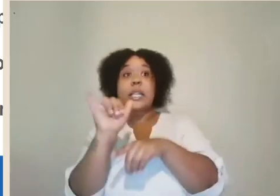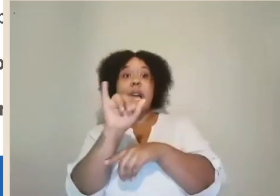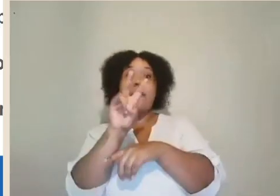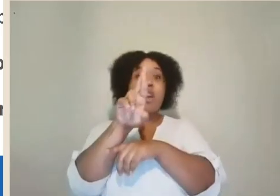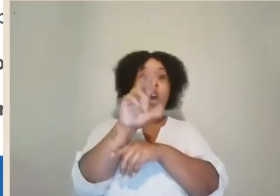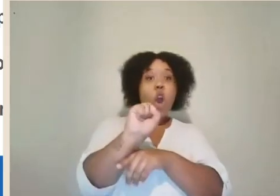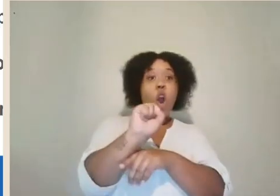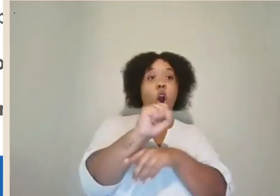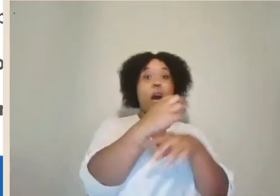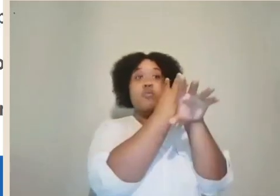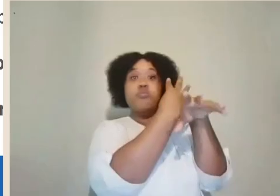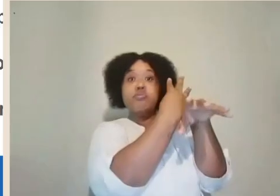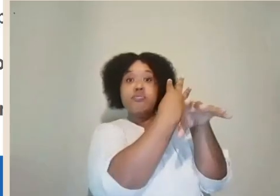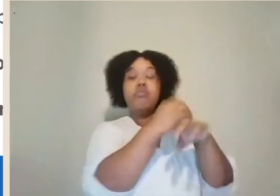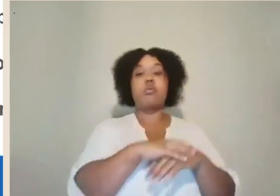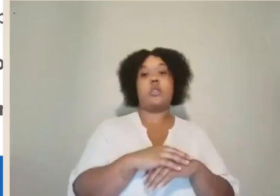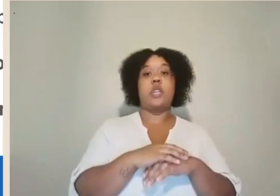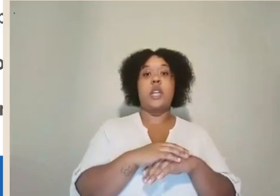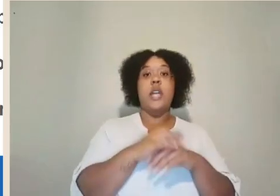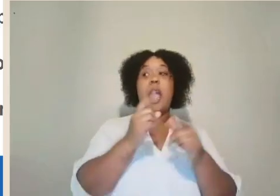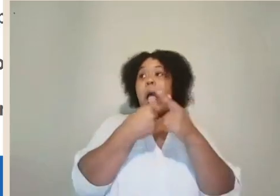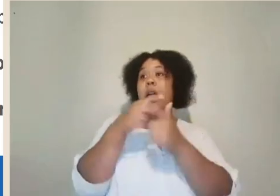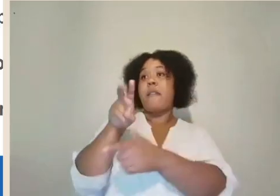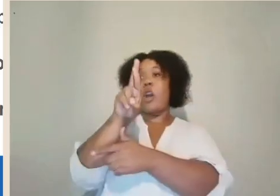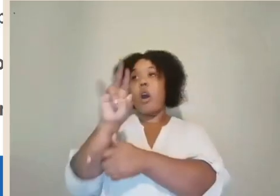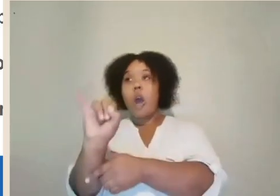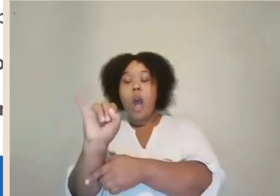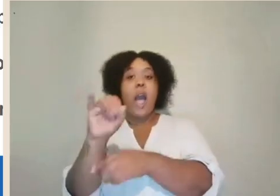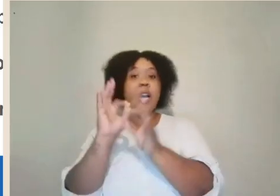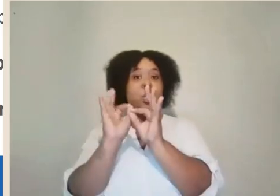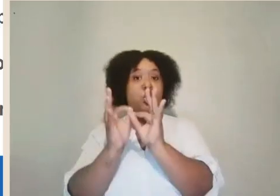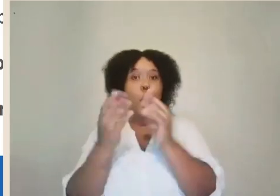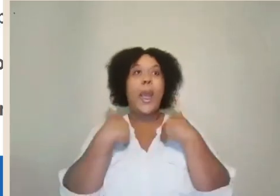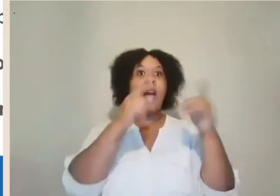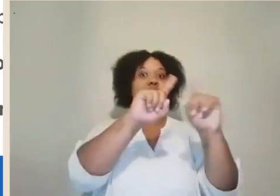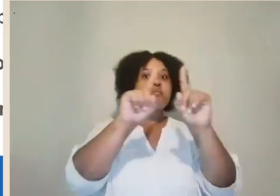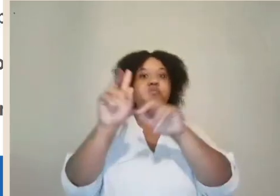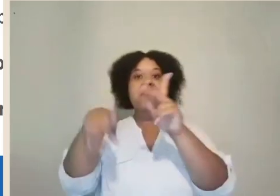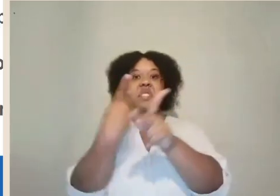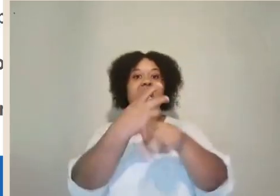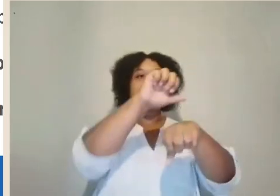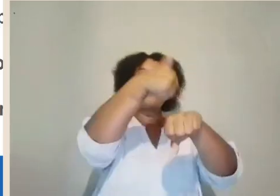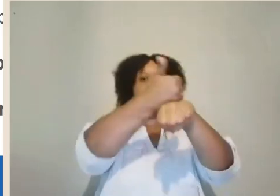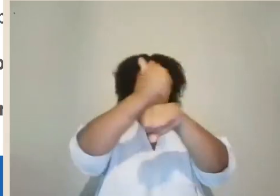interpretation, video remote interpretation, remote simultaneous interpretation. We have different stations, is what we call